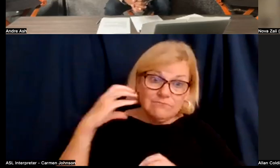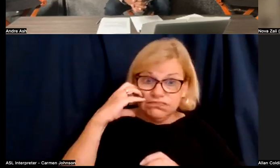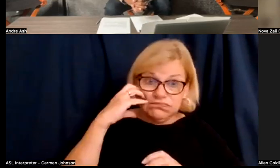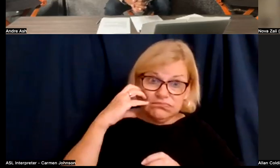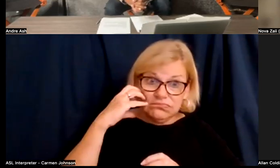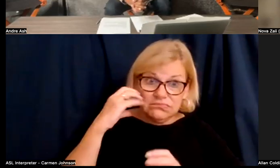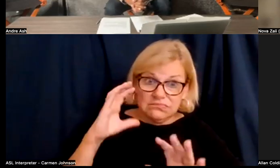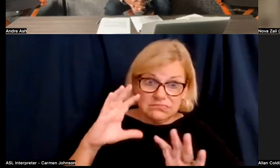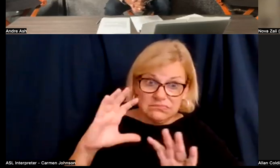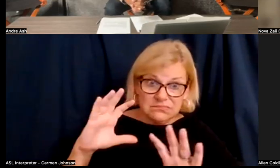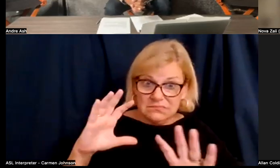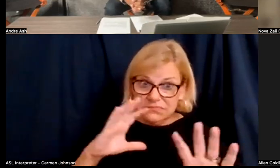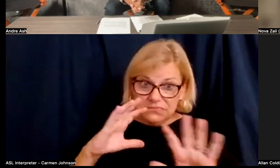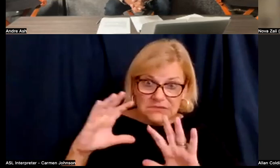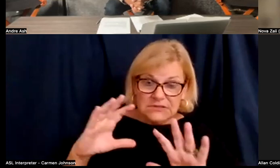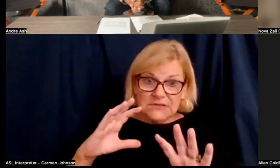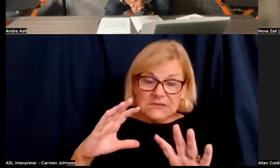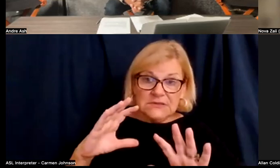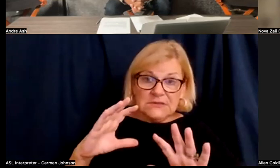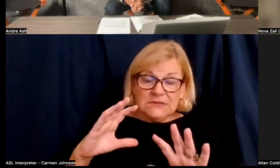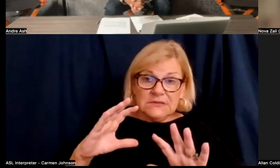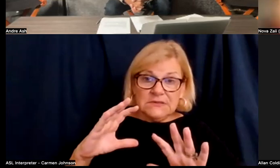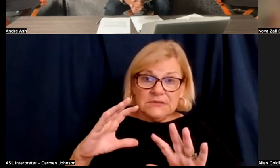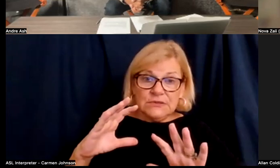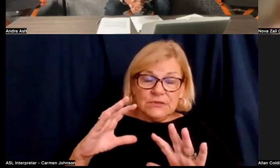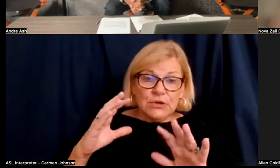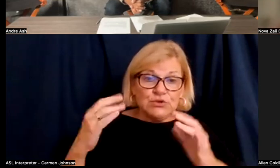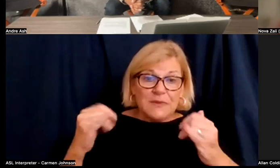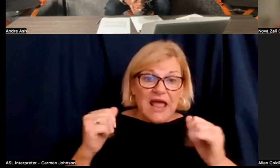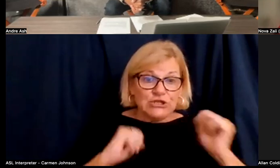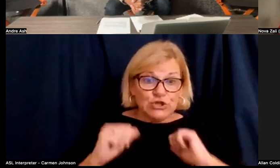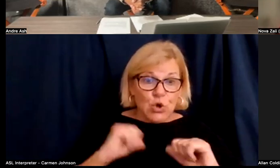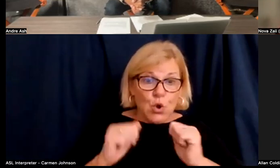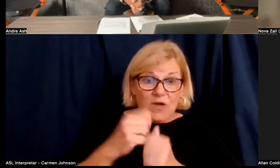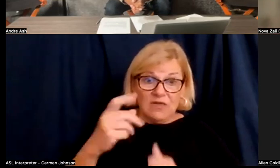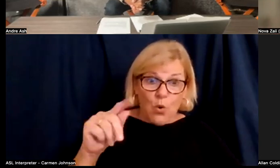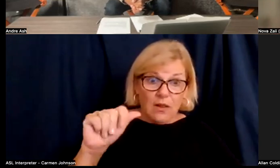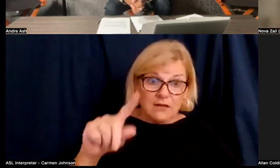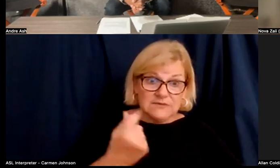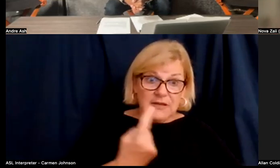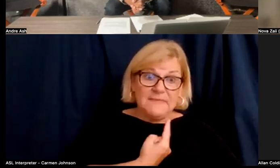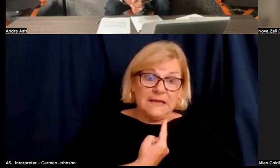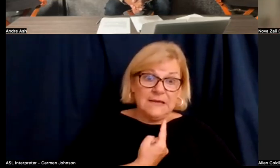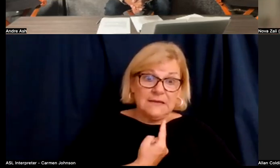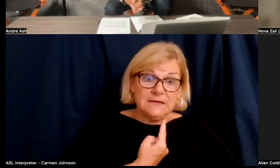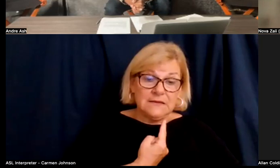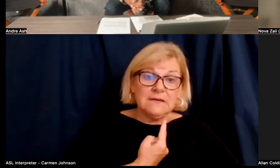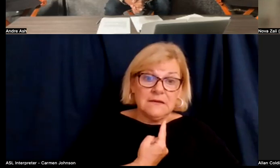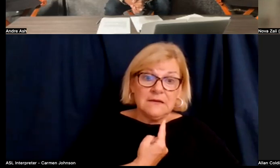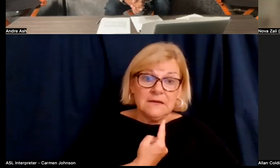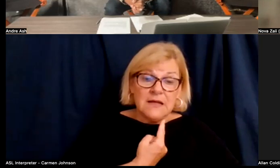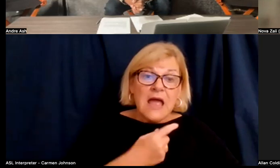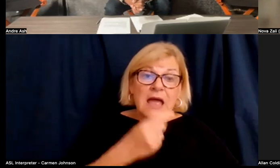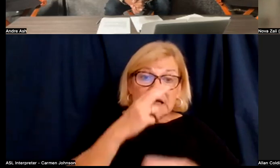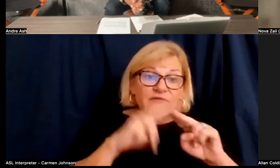mission to play a whole show with just the portals, and me. And it's very fun